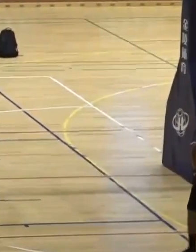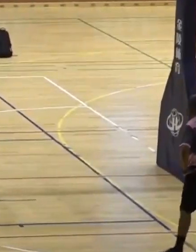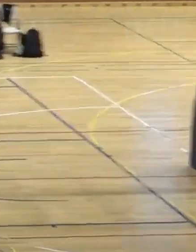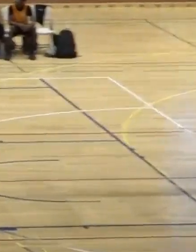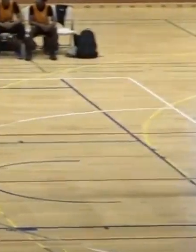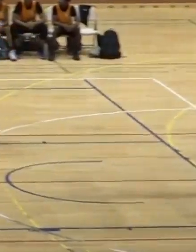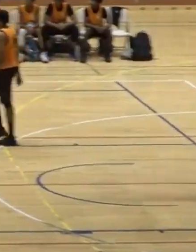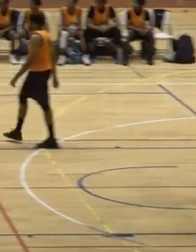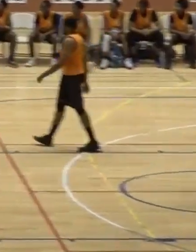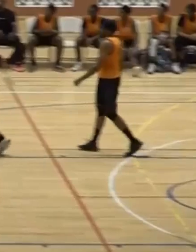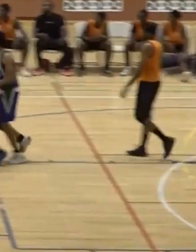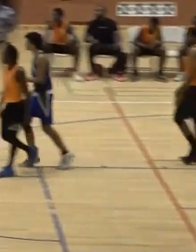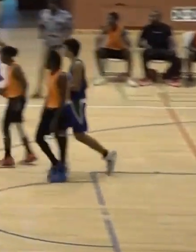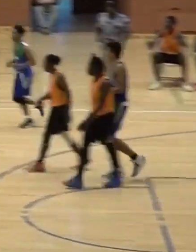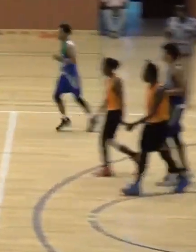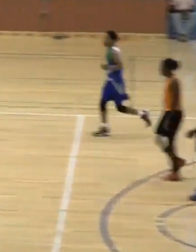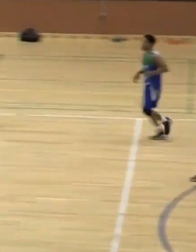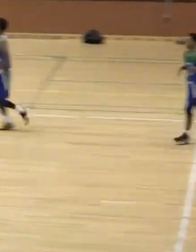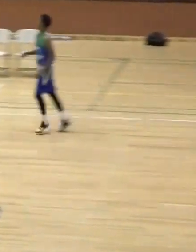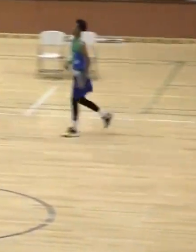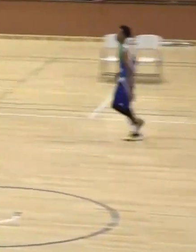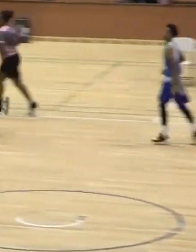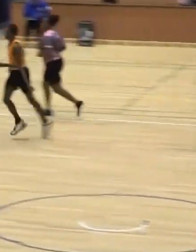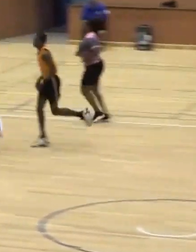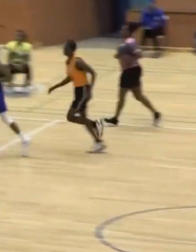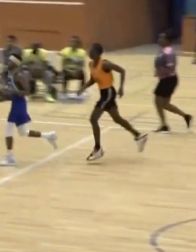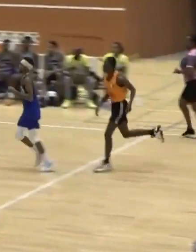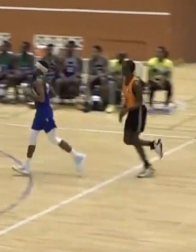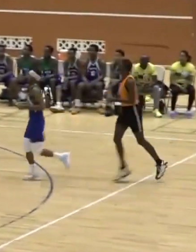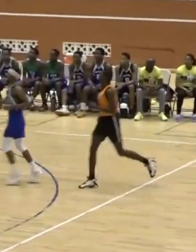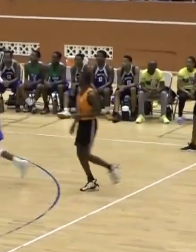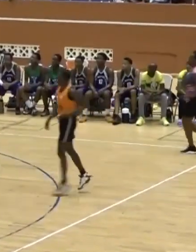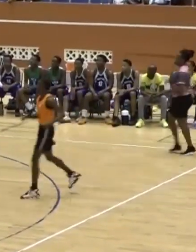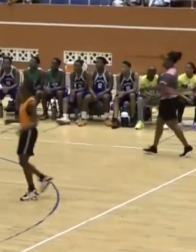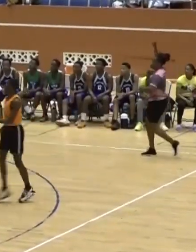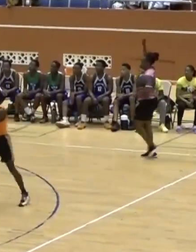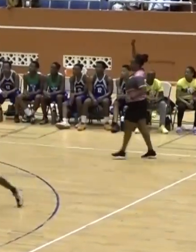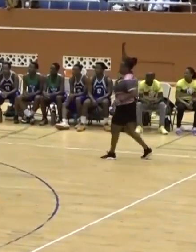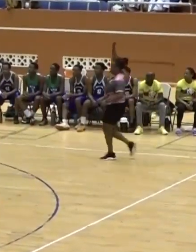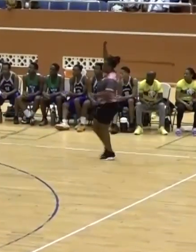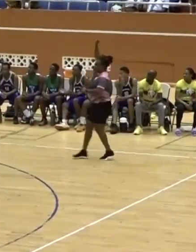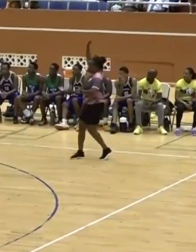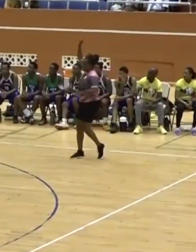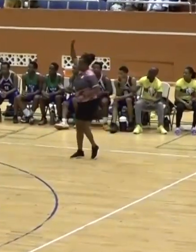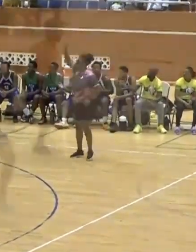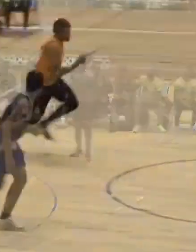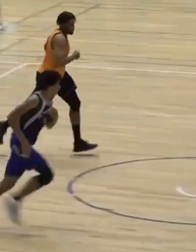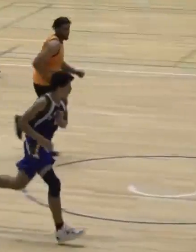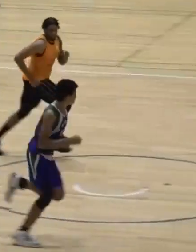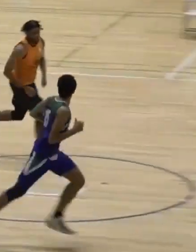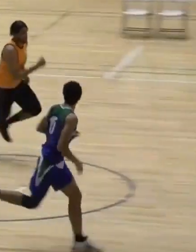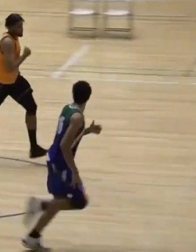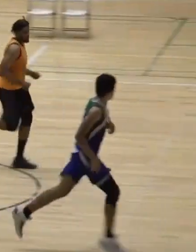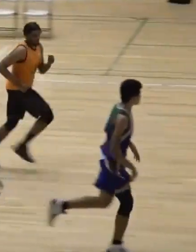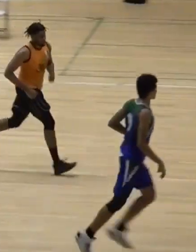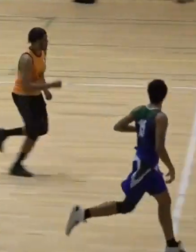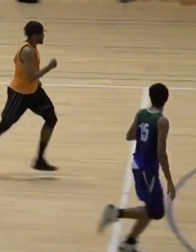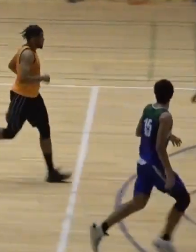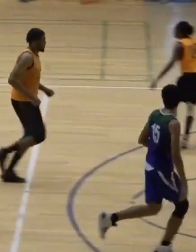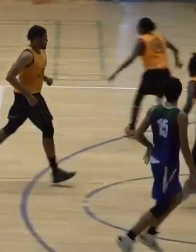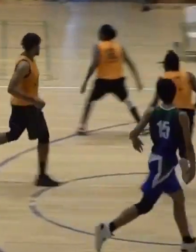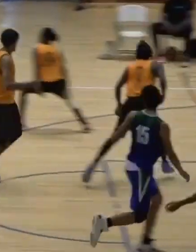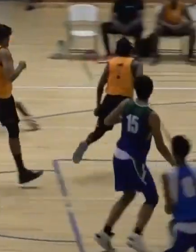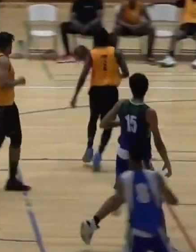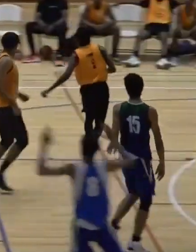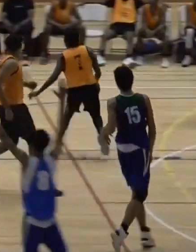steal, and this time they find Harvey again, laying up for 2 and attracting the foul. SMS in a bind because they